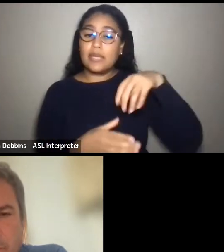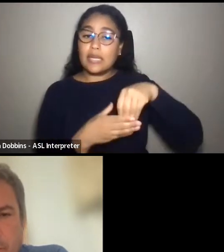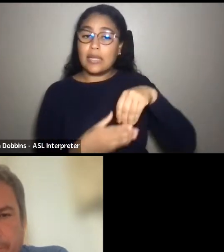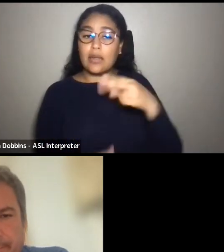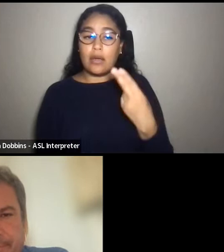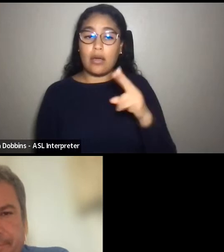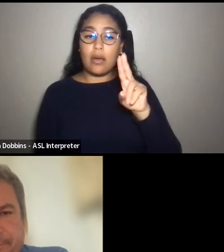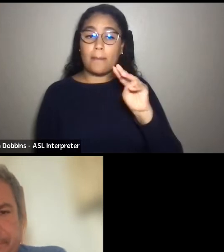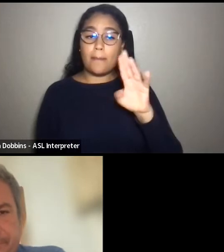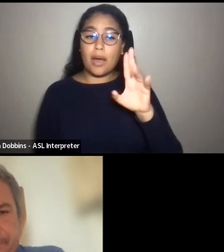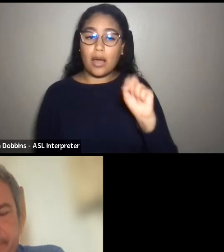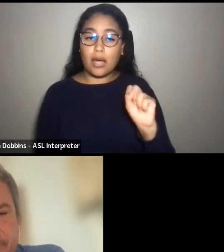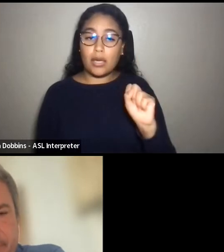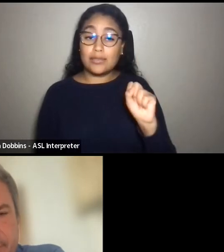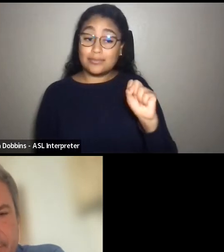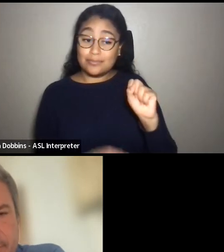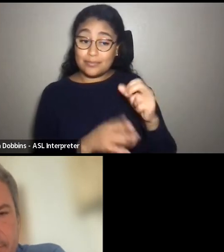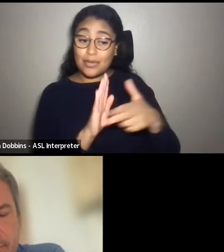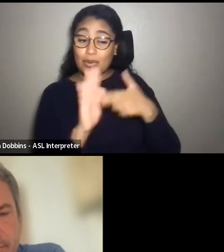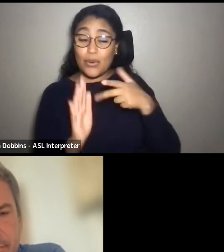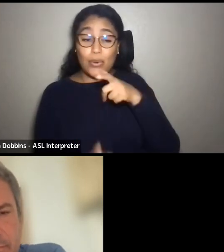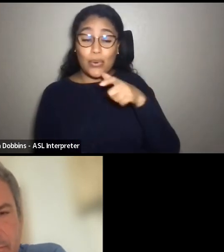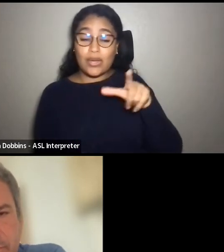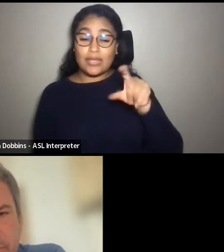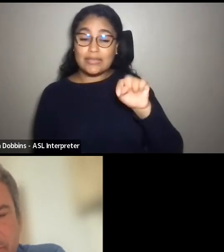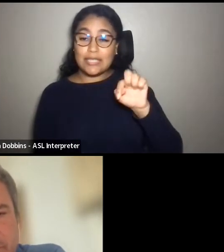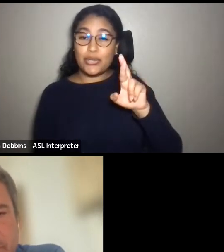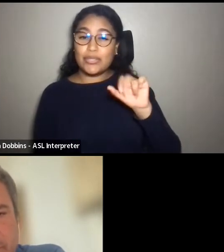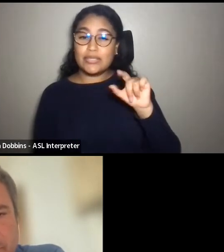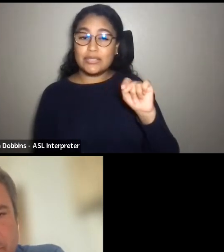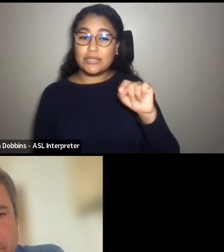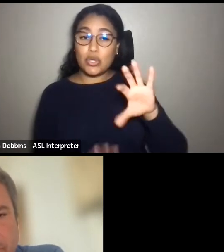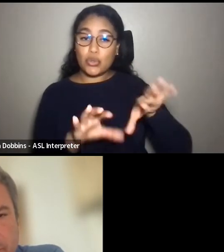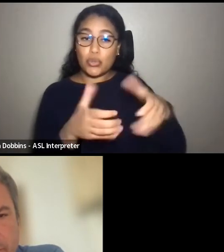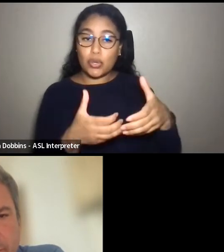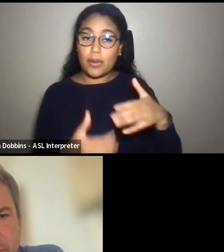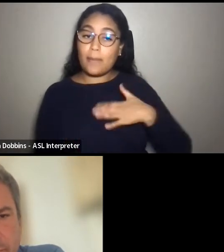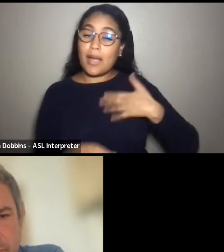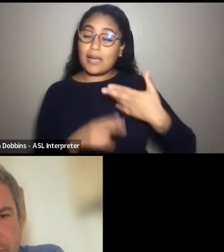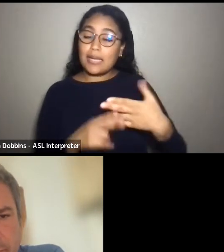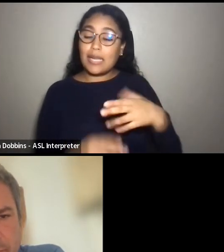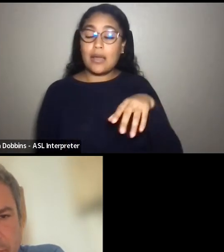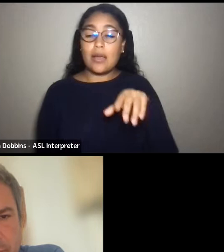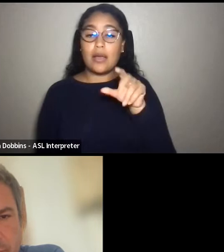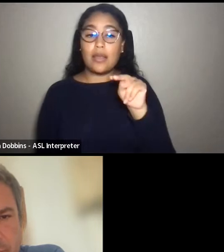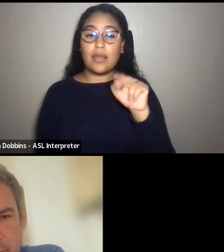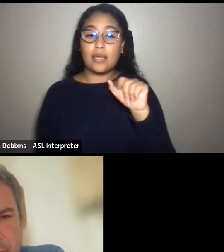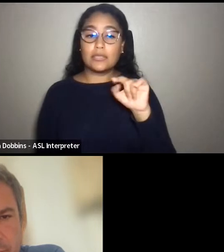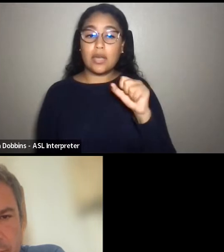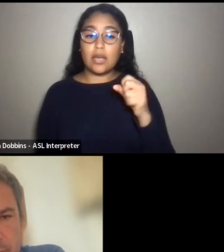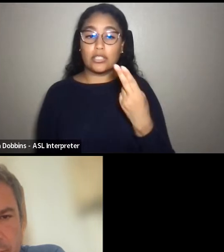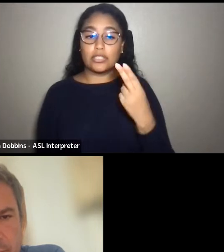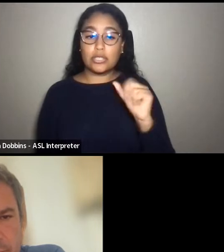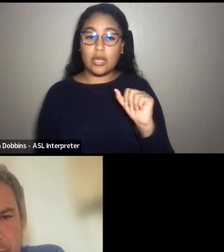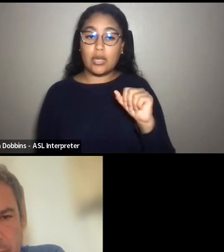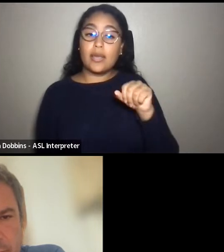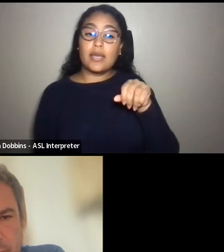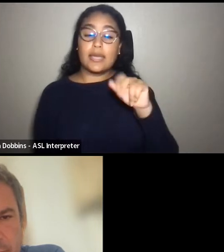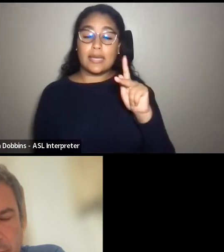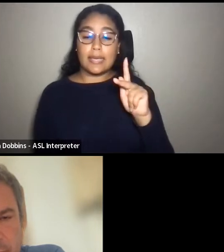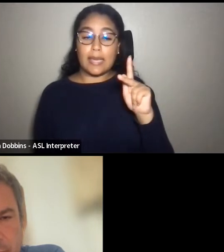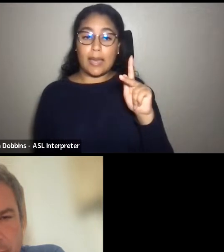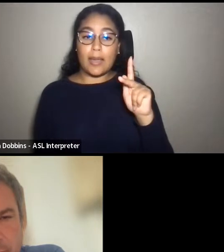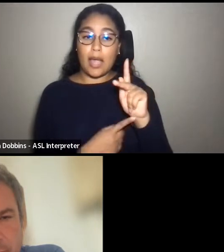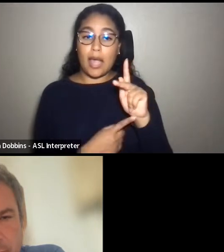a named terrorist group in Israel. My name is Natasha Kihemkar. I'm an Indian Jew.